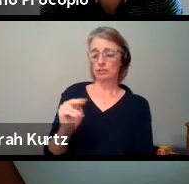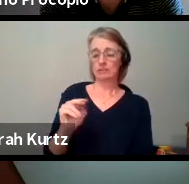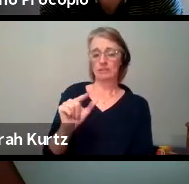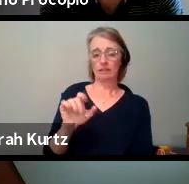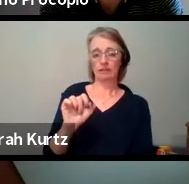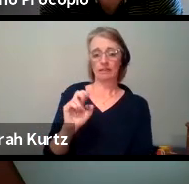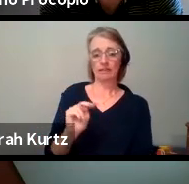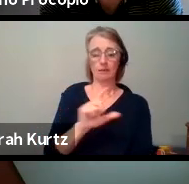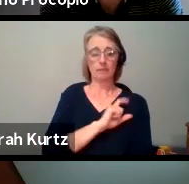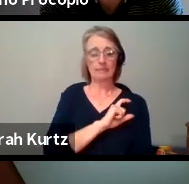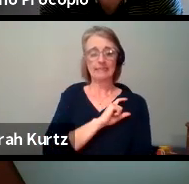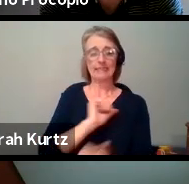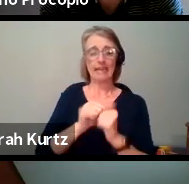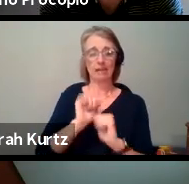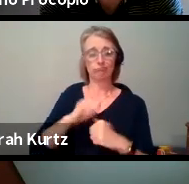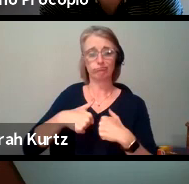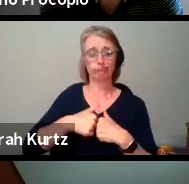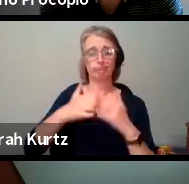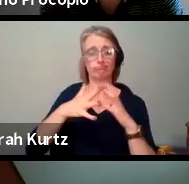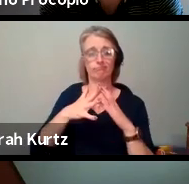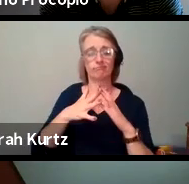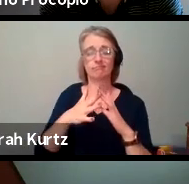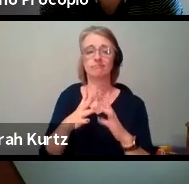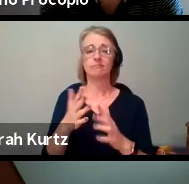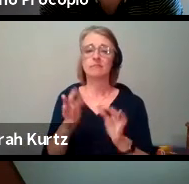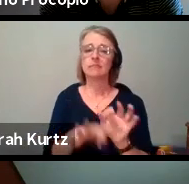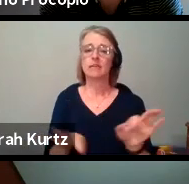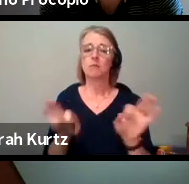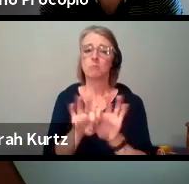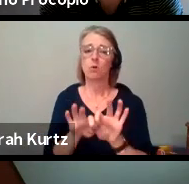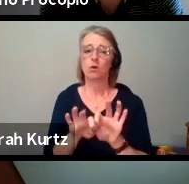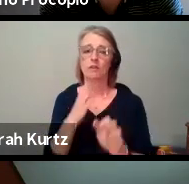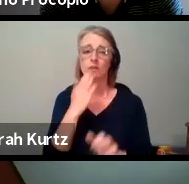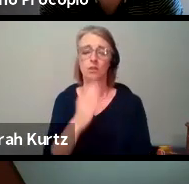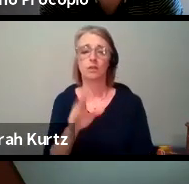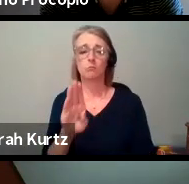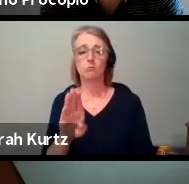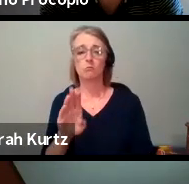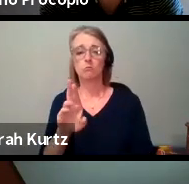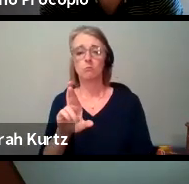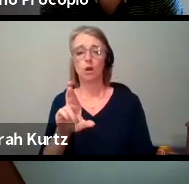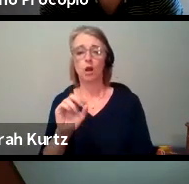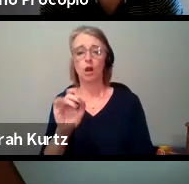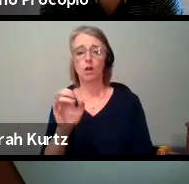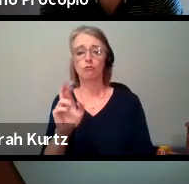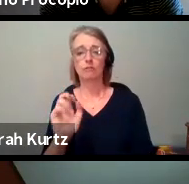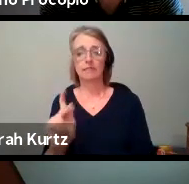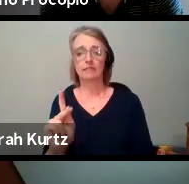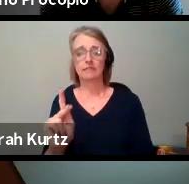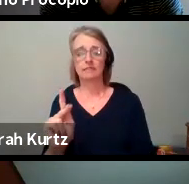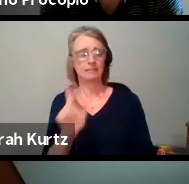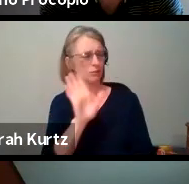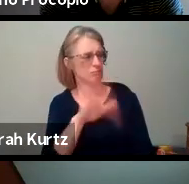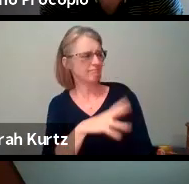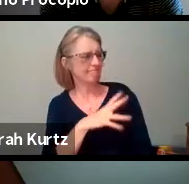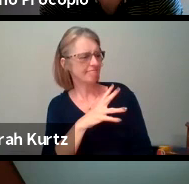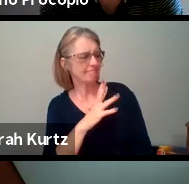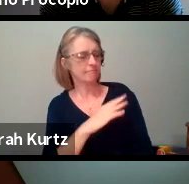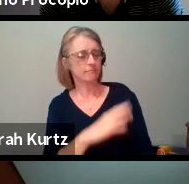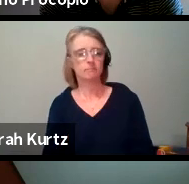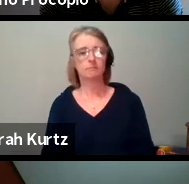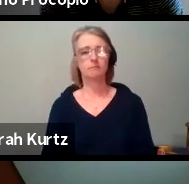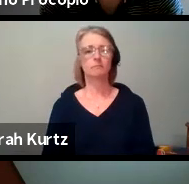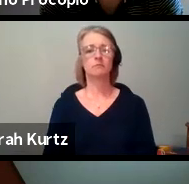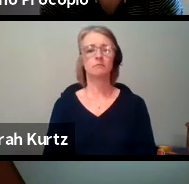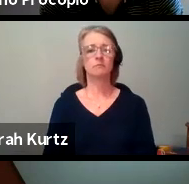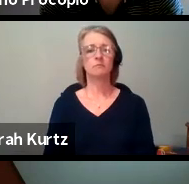and how it came about. So no, it's not redundant and it's very important. Broderick, I'm sorry. No, you're good, my friend. So Darren, if you